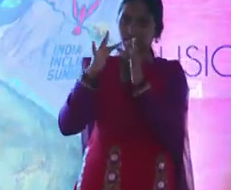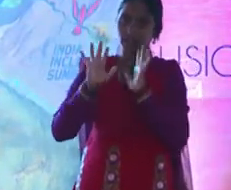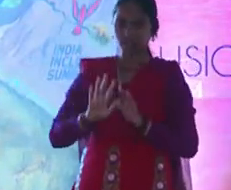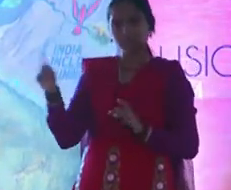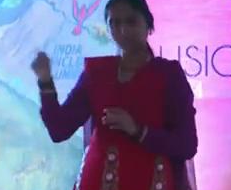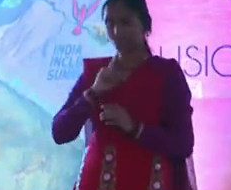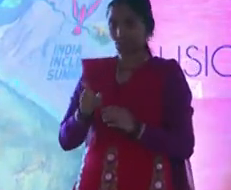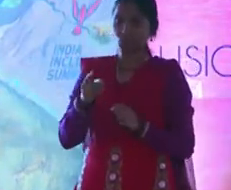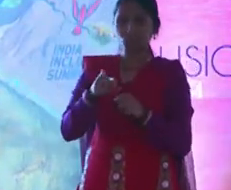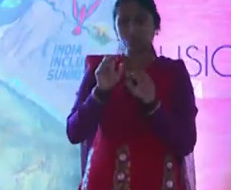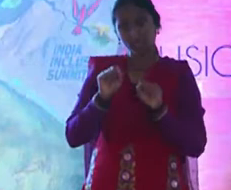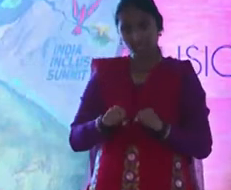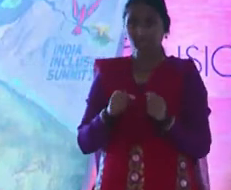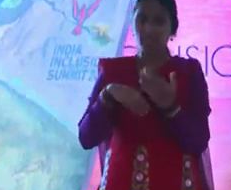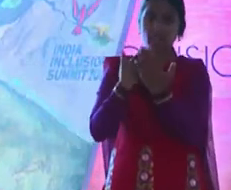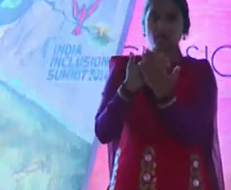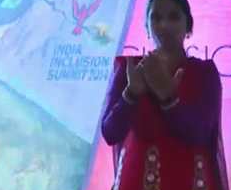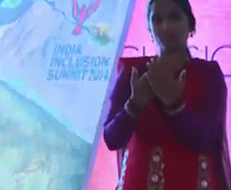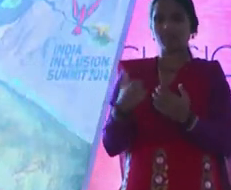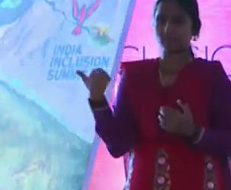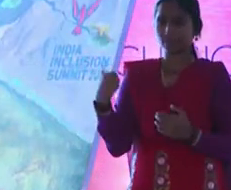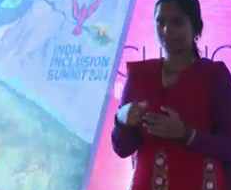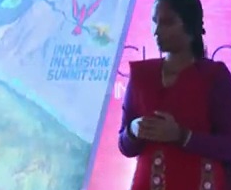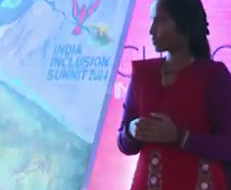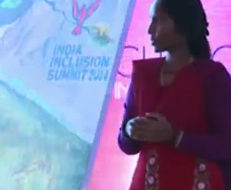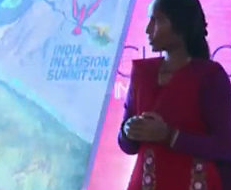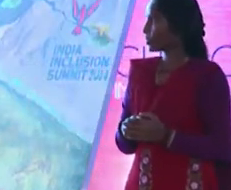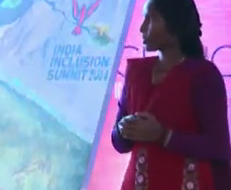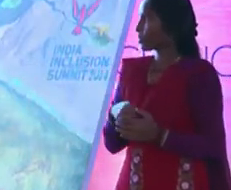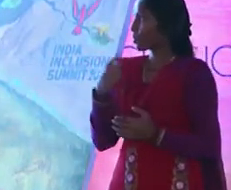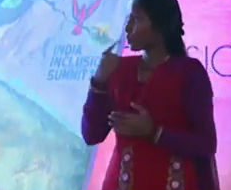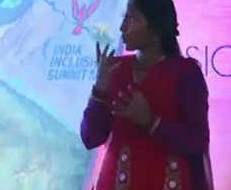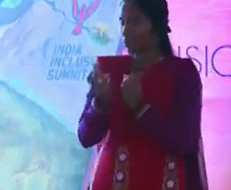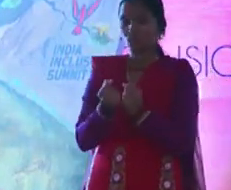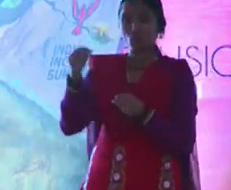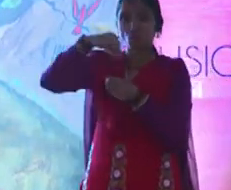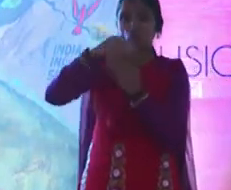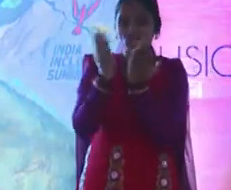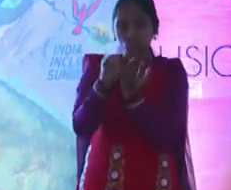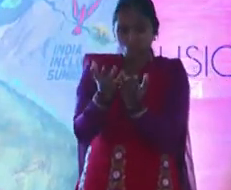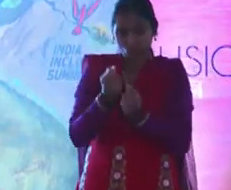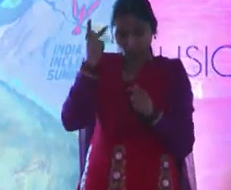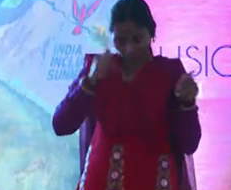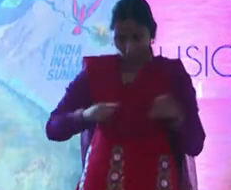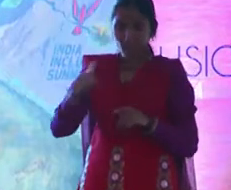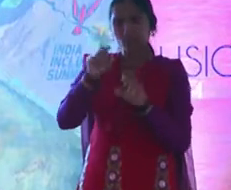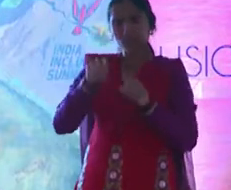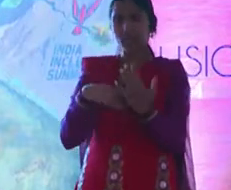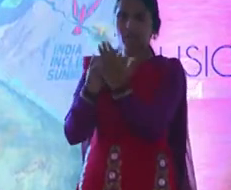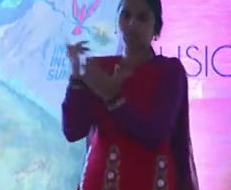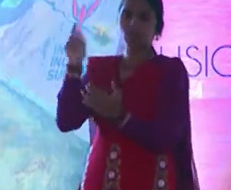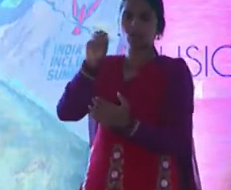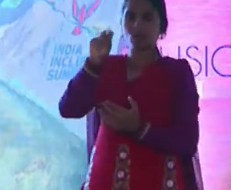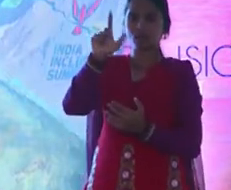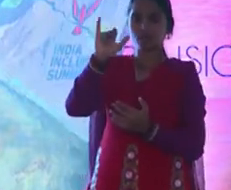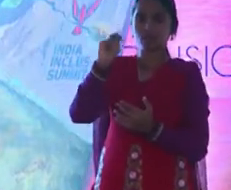sure this scheme can help all those who want to take up higher education. There also is a scholarship